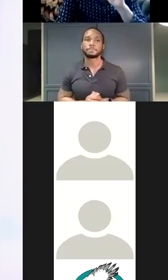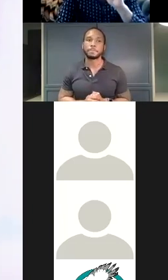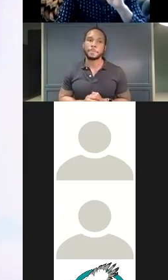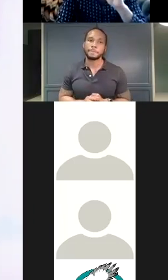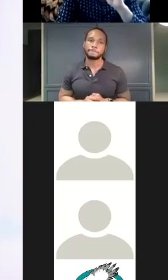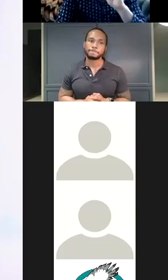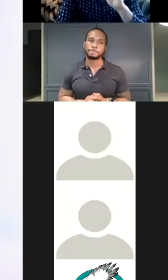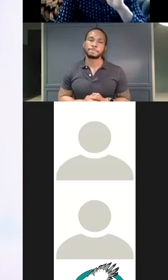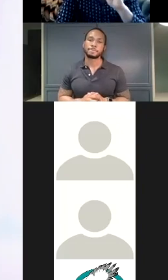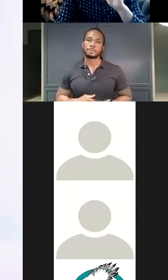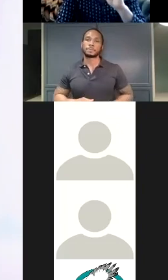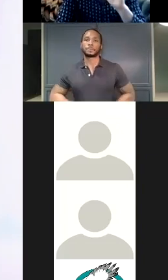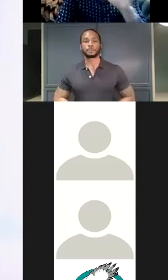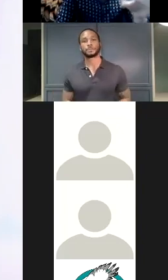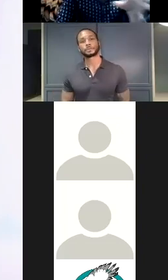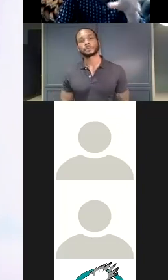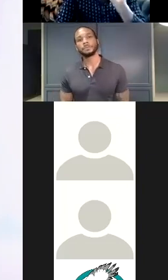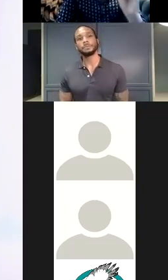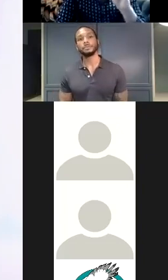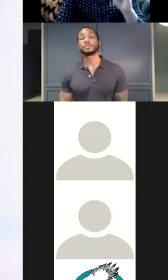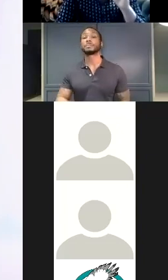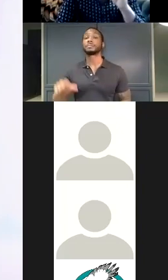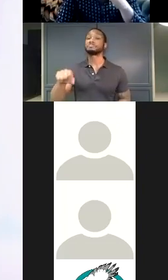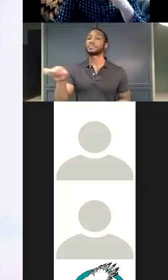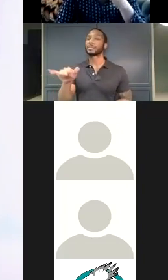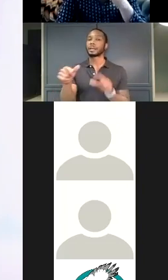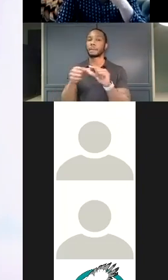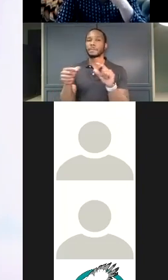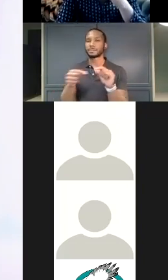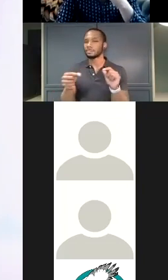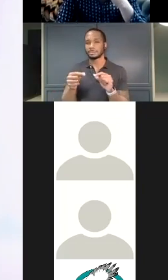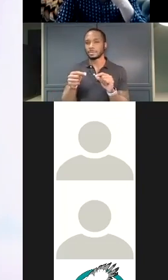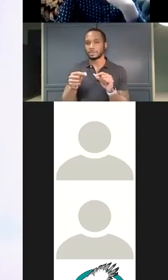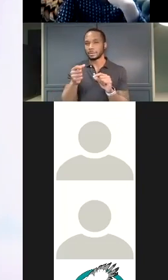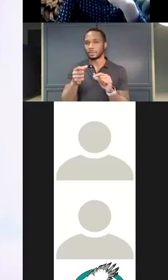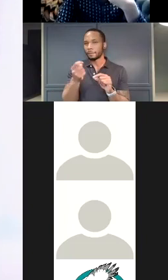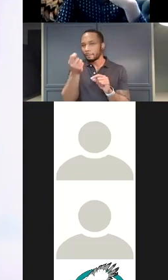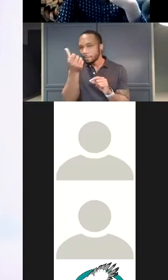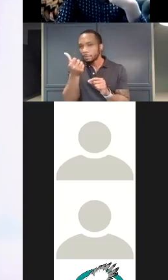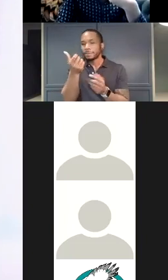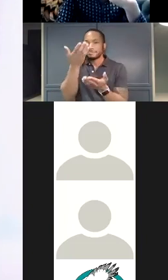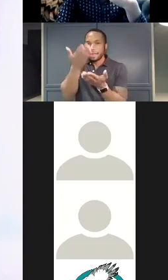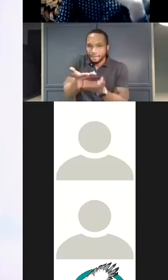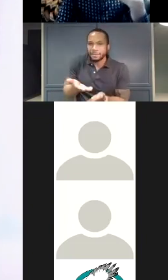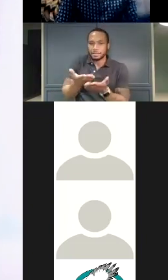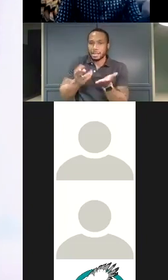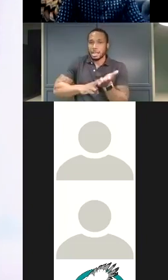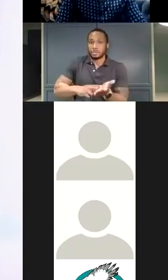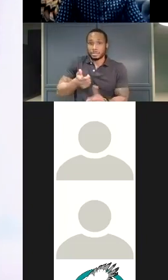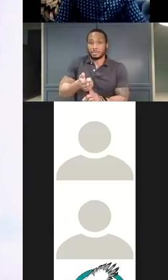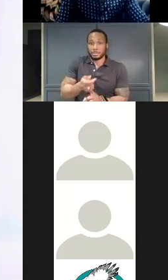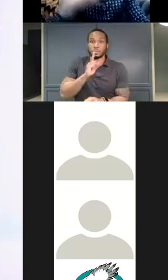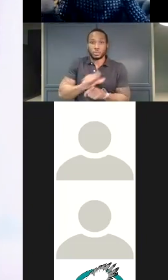And so, yeah, so as I said, there's little evidence that contracts are effective within a sample